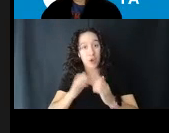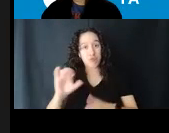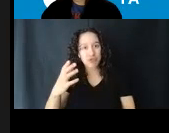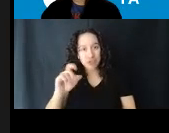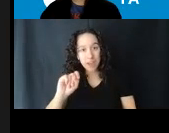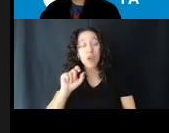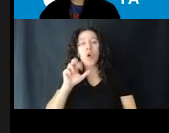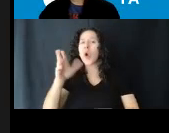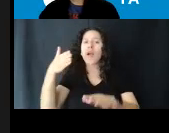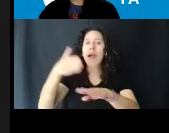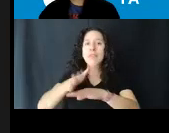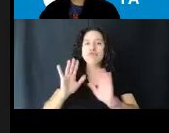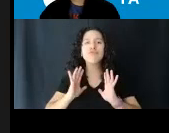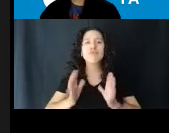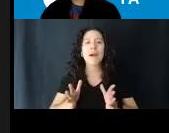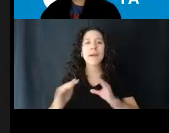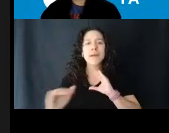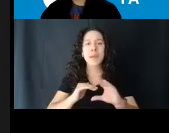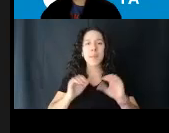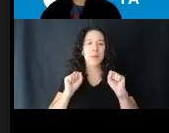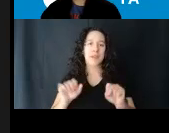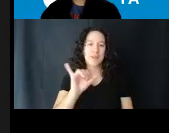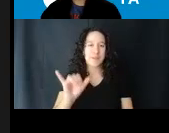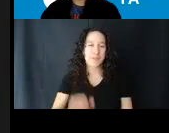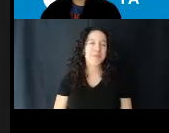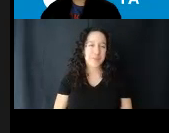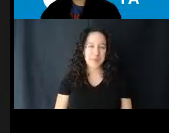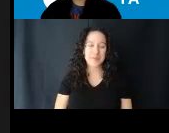even after, and we will be able to help you with that.